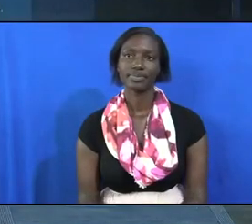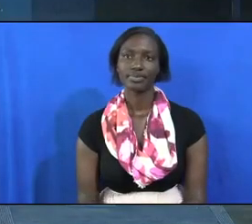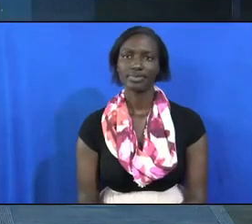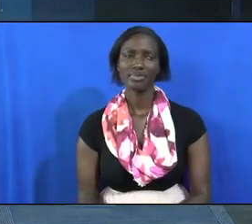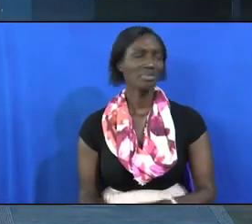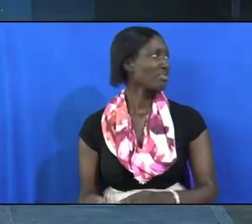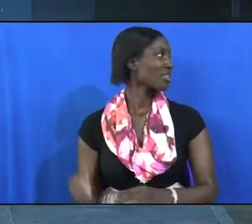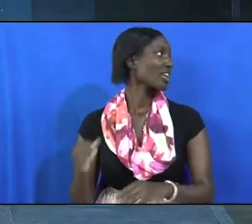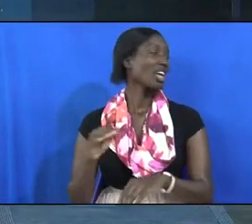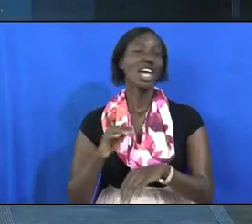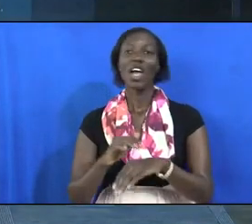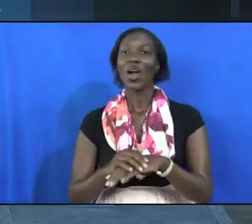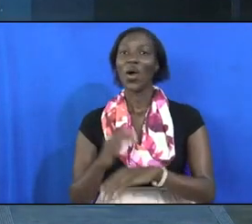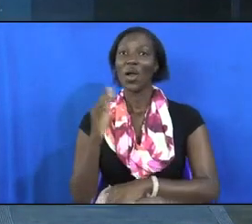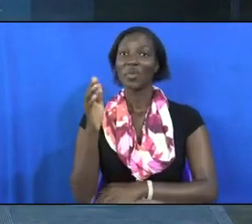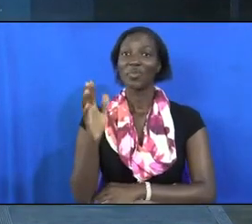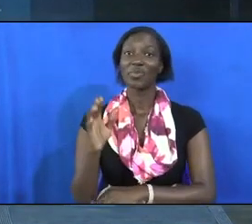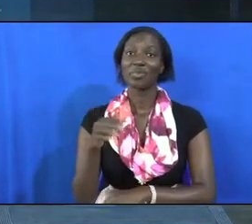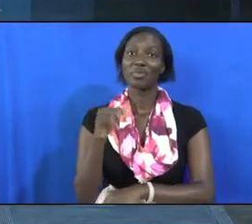Good morning, church.